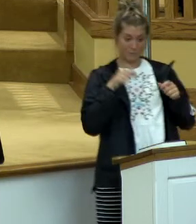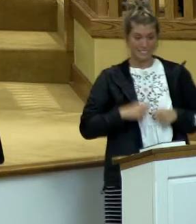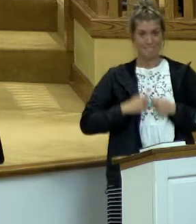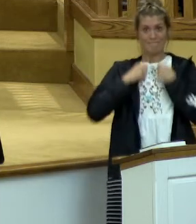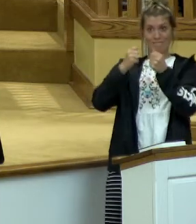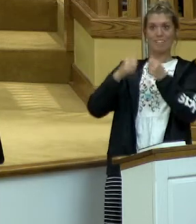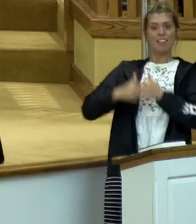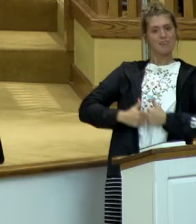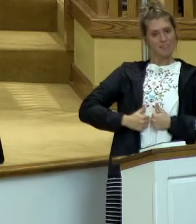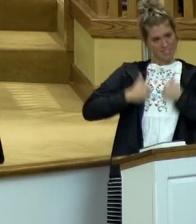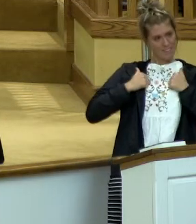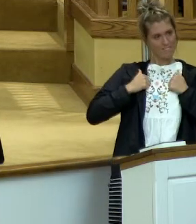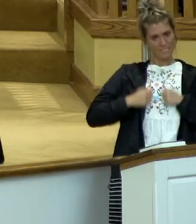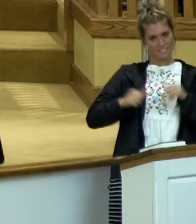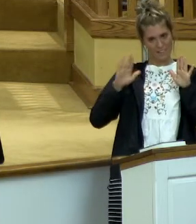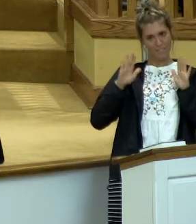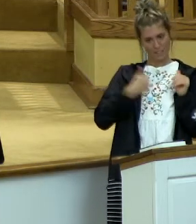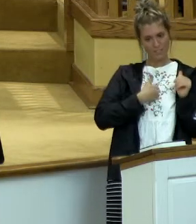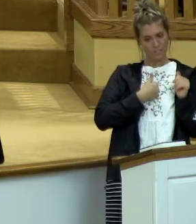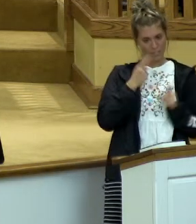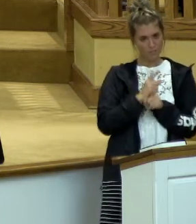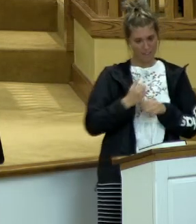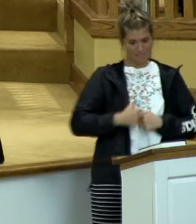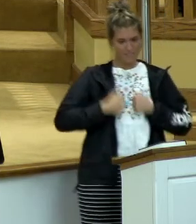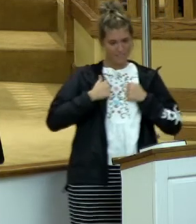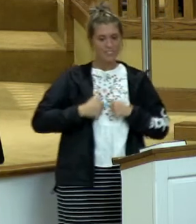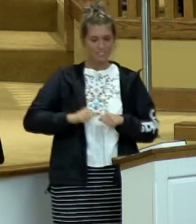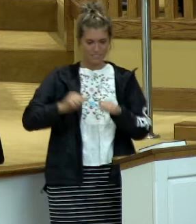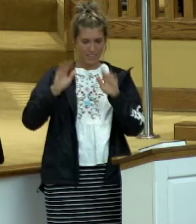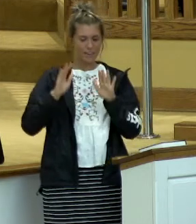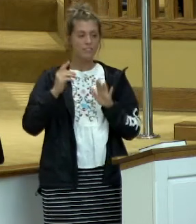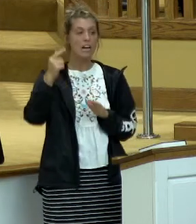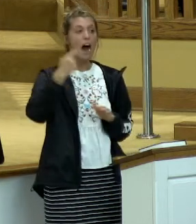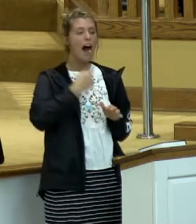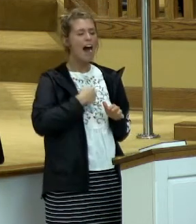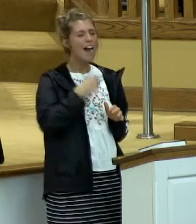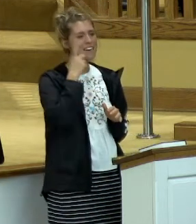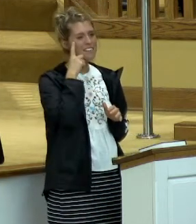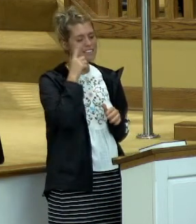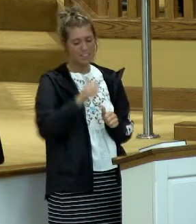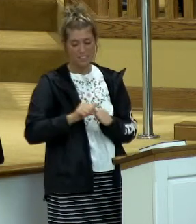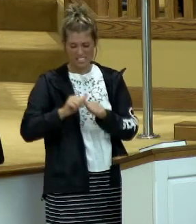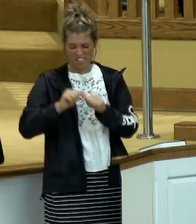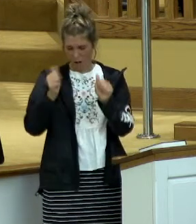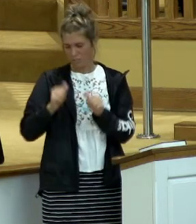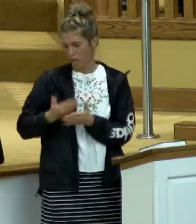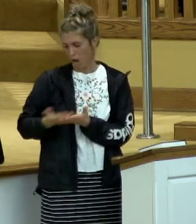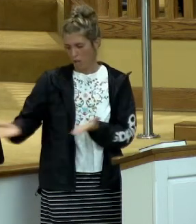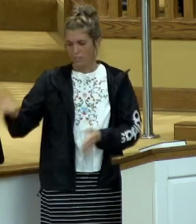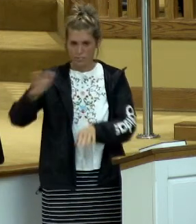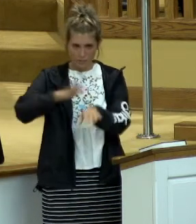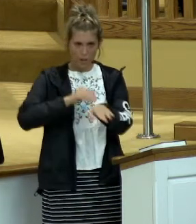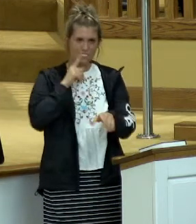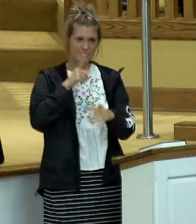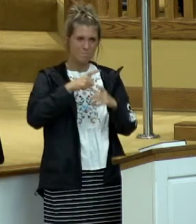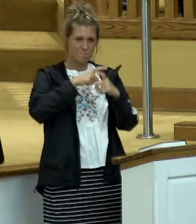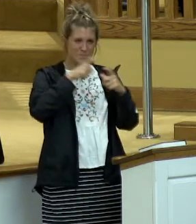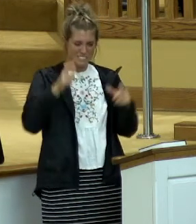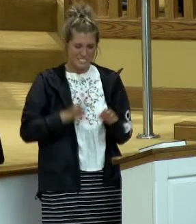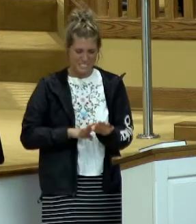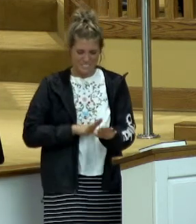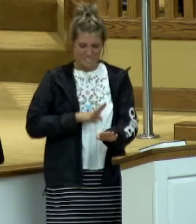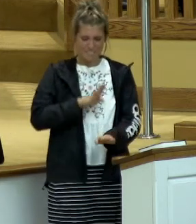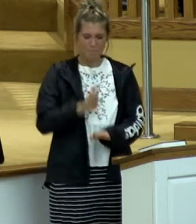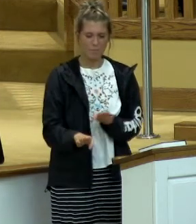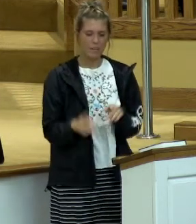as living sacrifices, right? Living sacrifices. I think the altar call is one of the biggest steps to